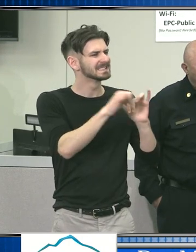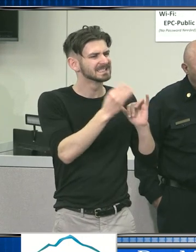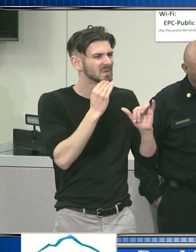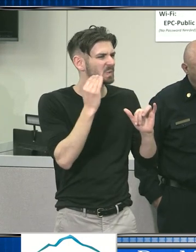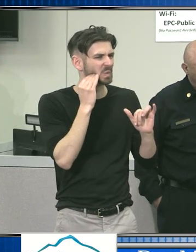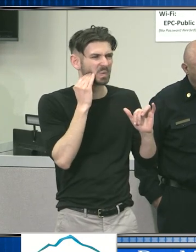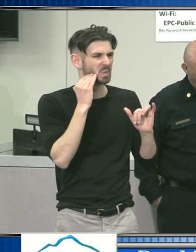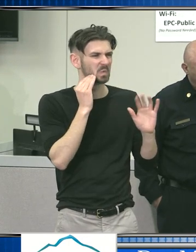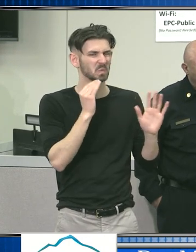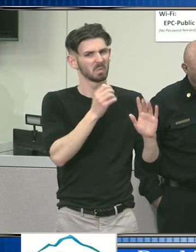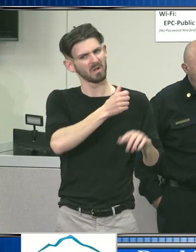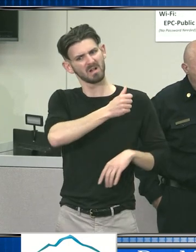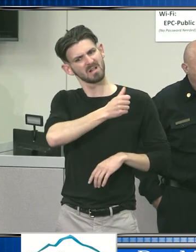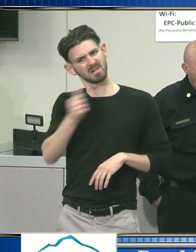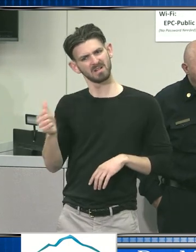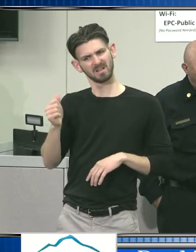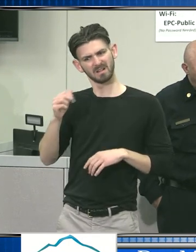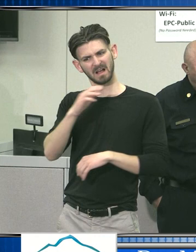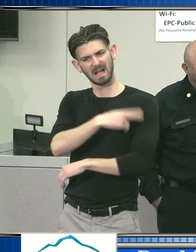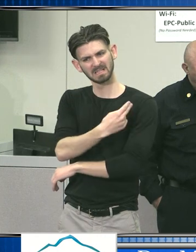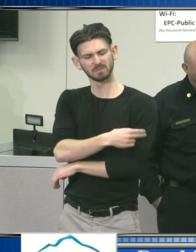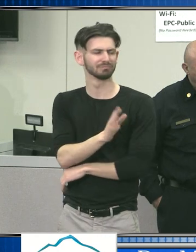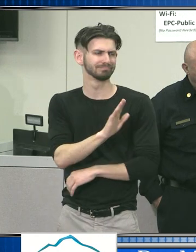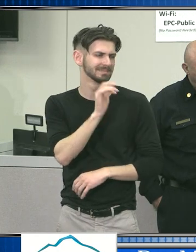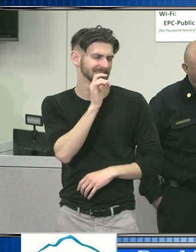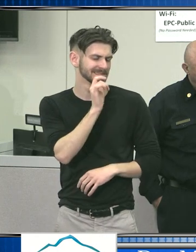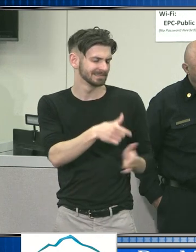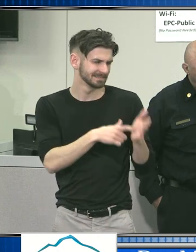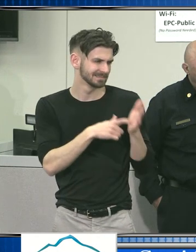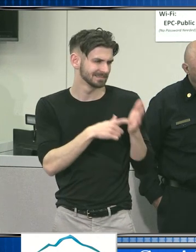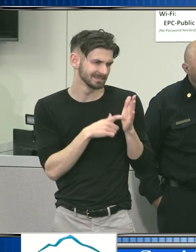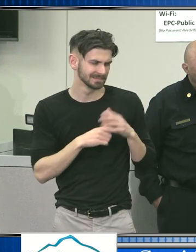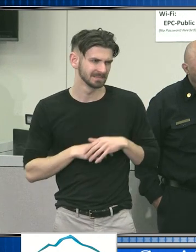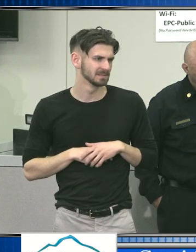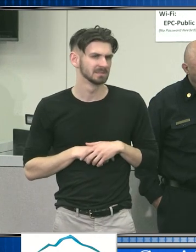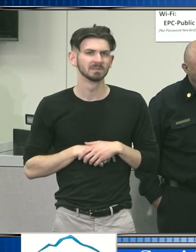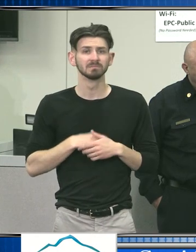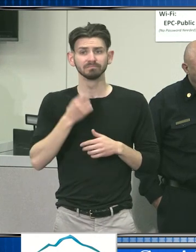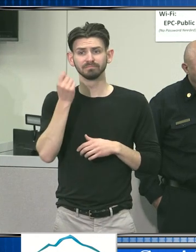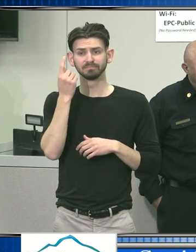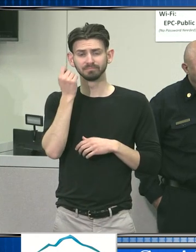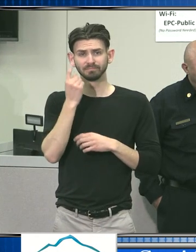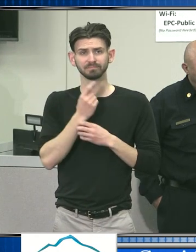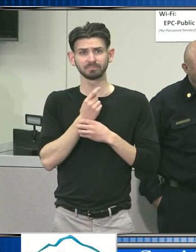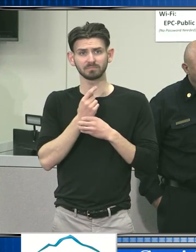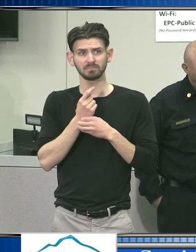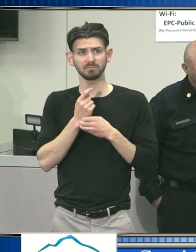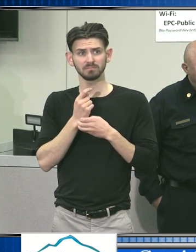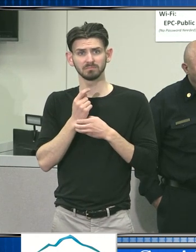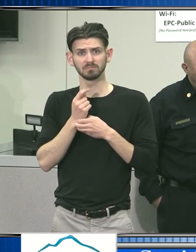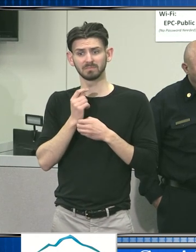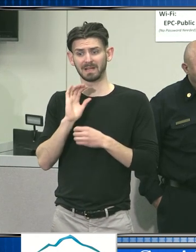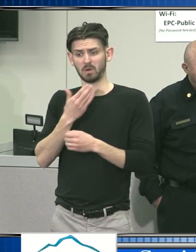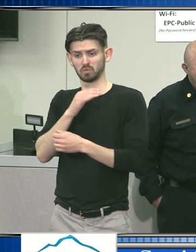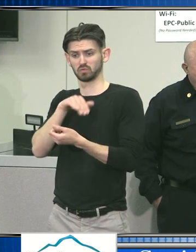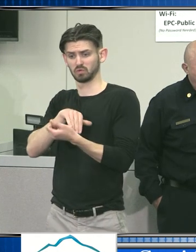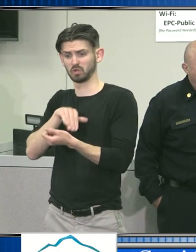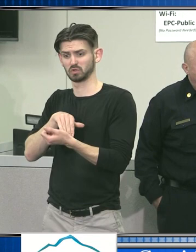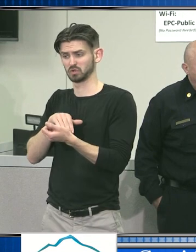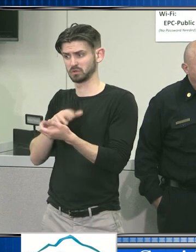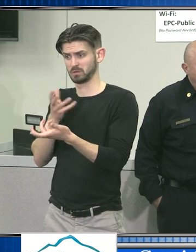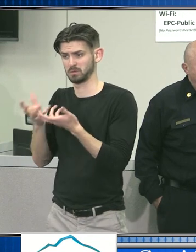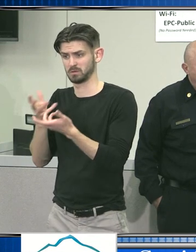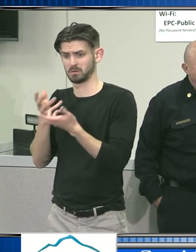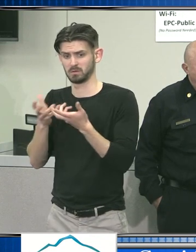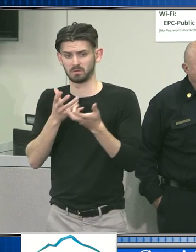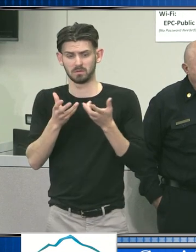Again, I want to remind everyone that the concept is our hospitals have corona patients present and are full of patients with coronavirus,